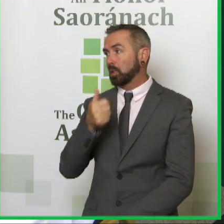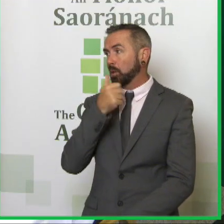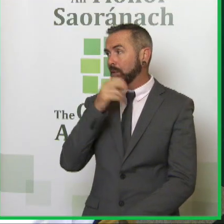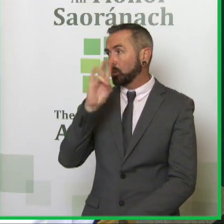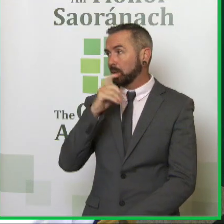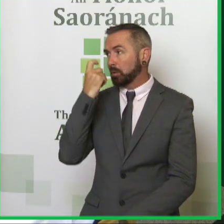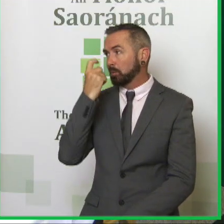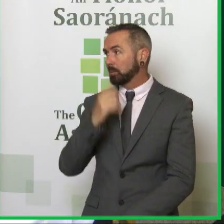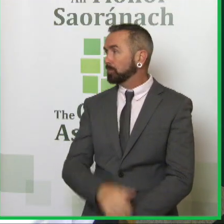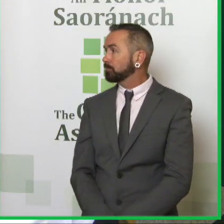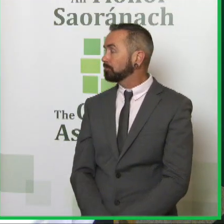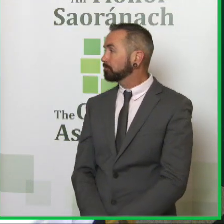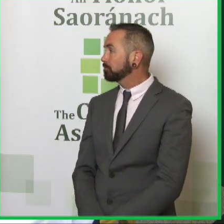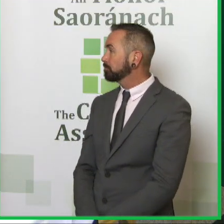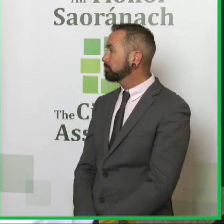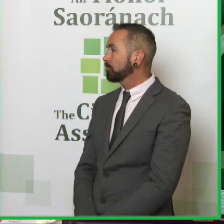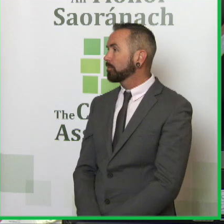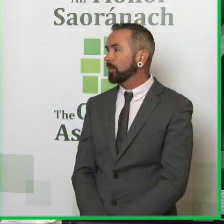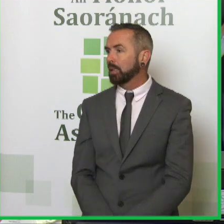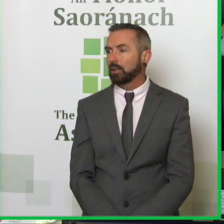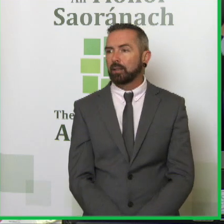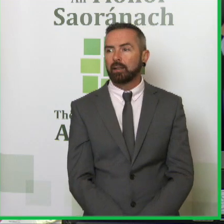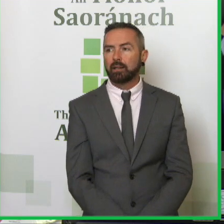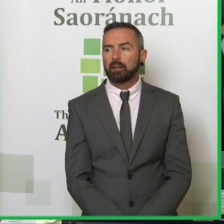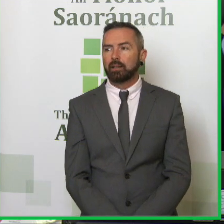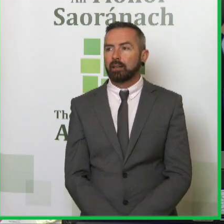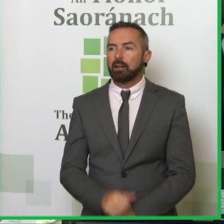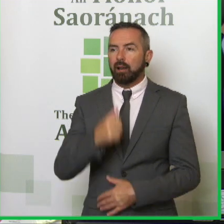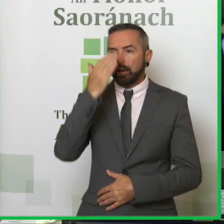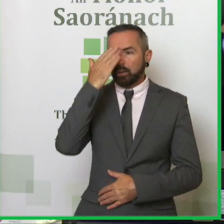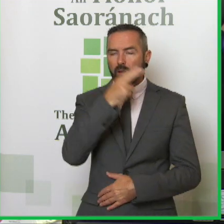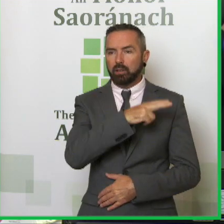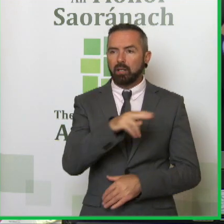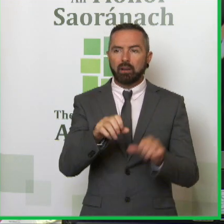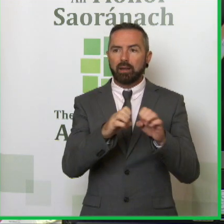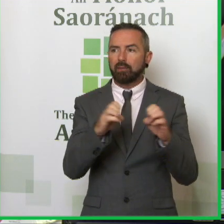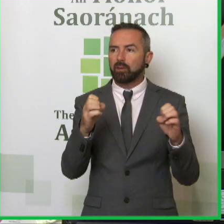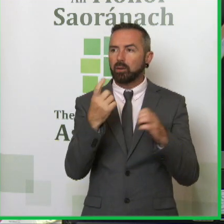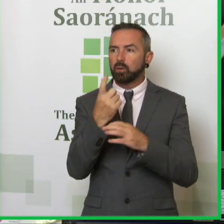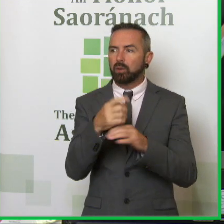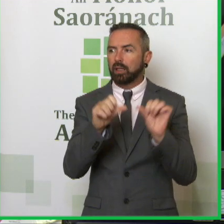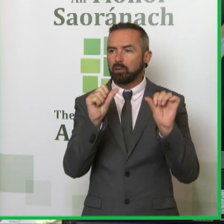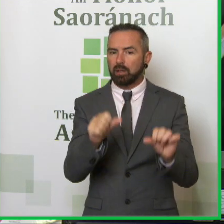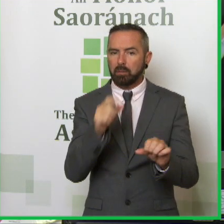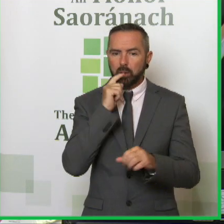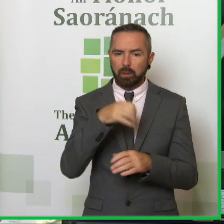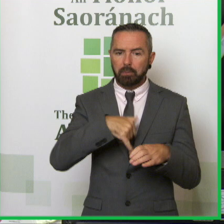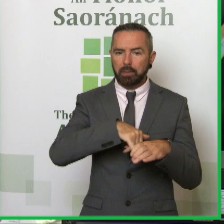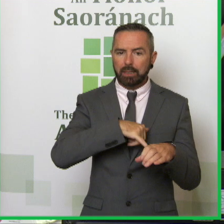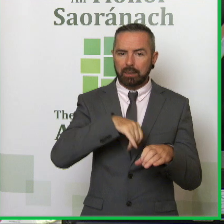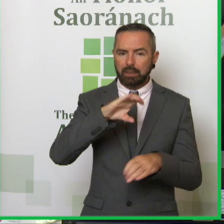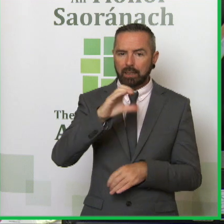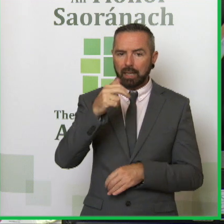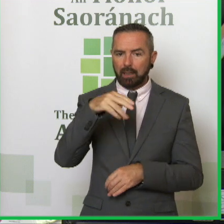yeah, well, look, in short terms, and I know not everybody agrees with this, but the Medicinal Cannabis Access Programme is